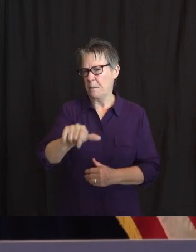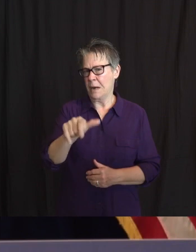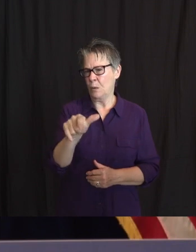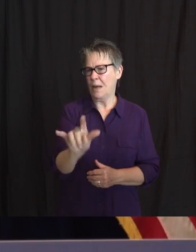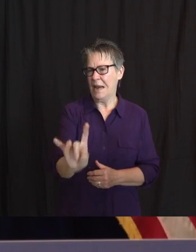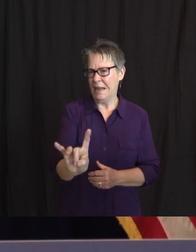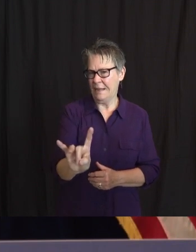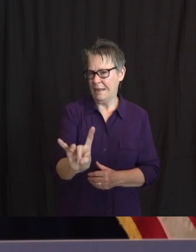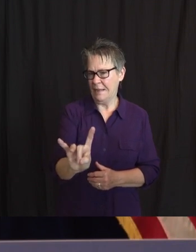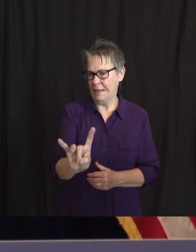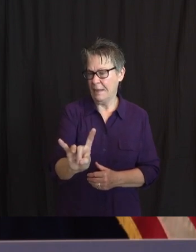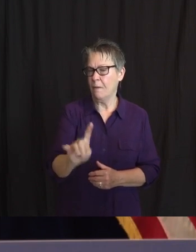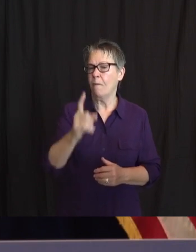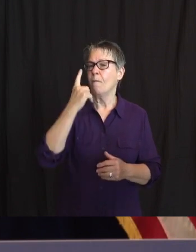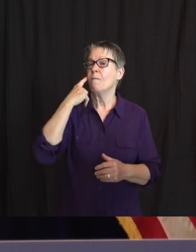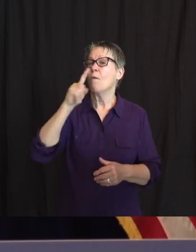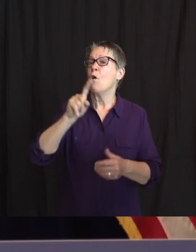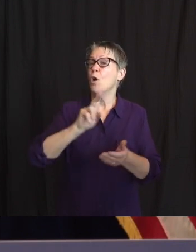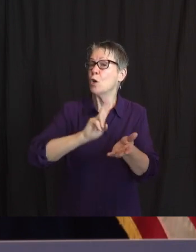attestations that